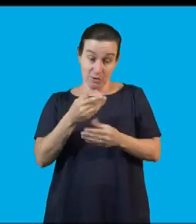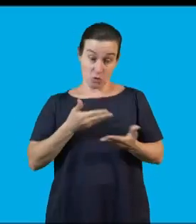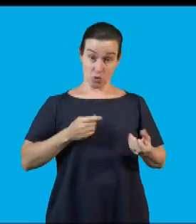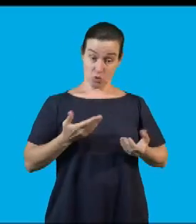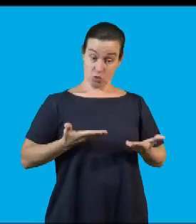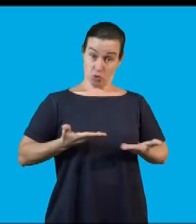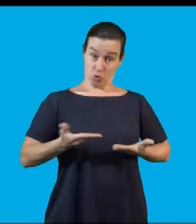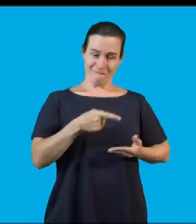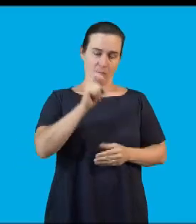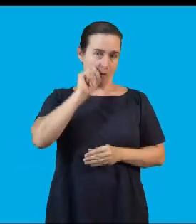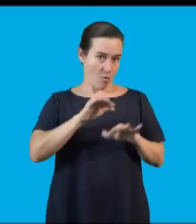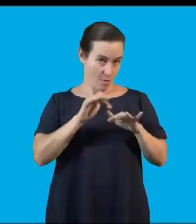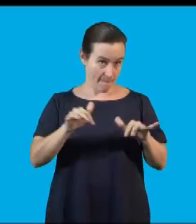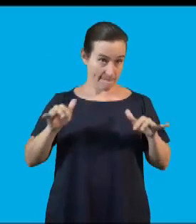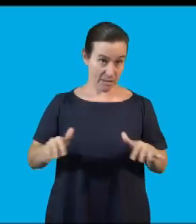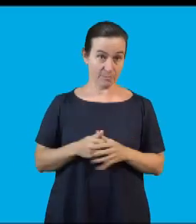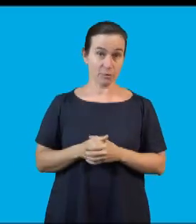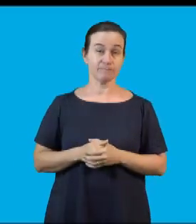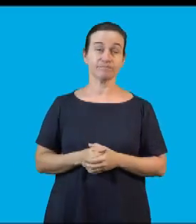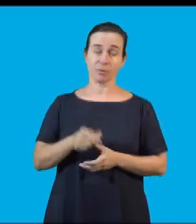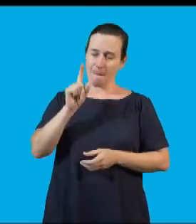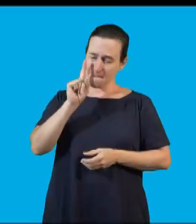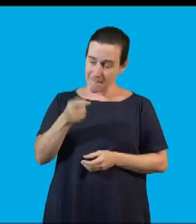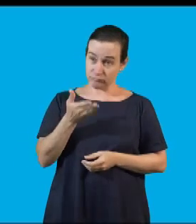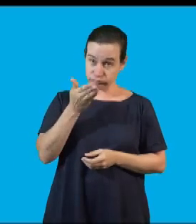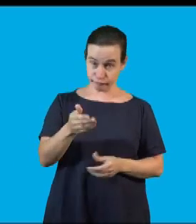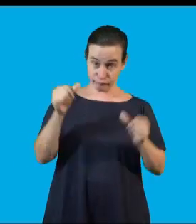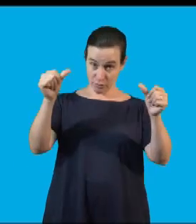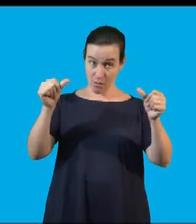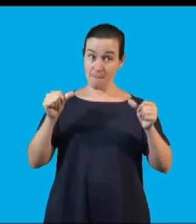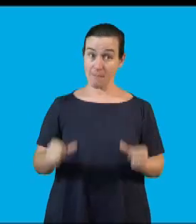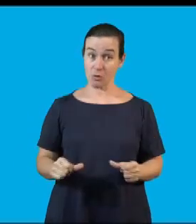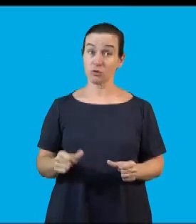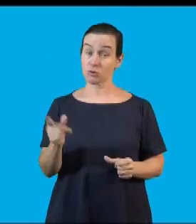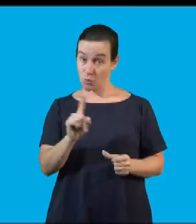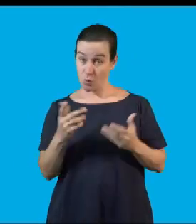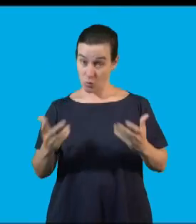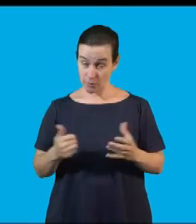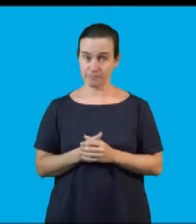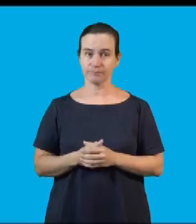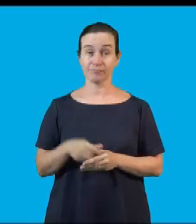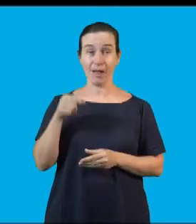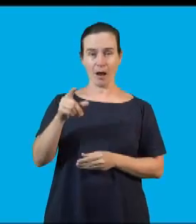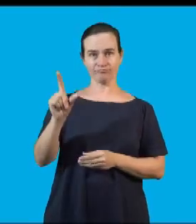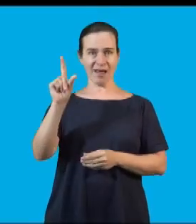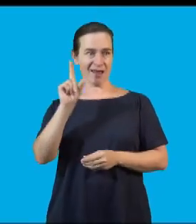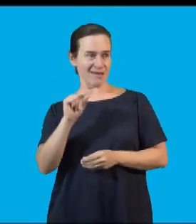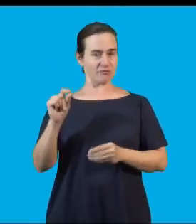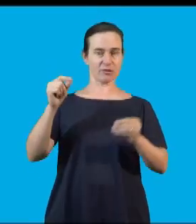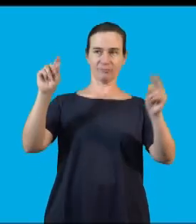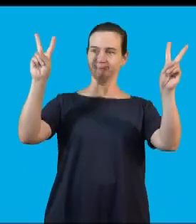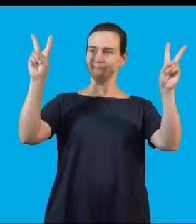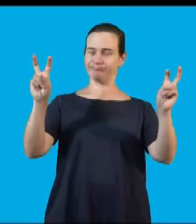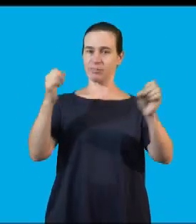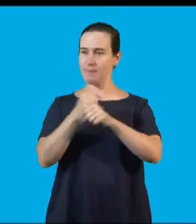a service to the elderly. The following aspects should be included in the poster, among others: an